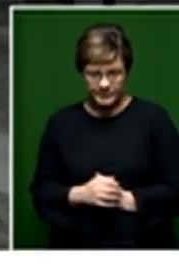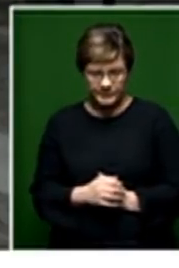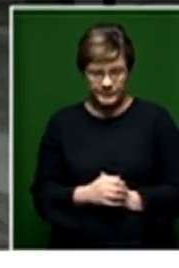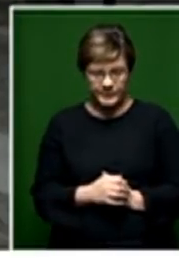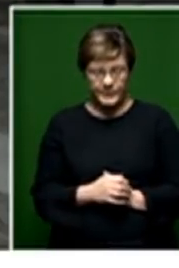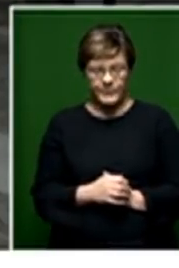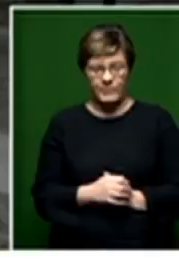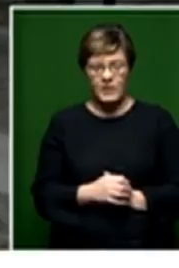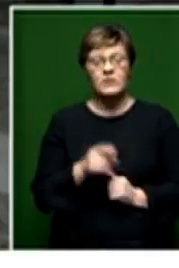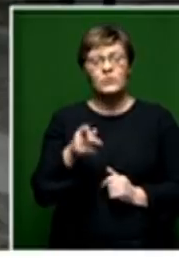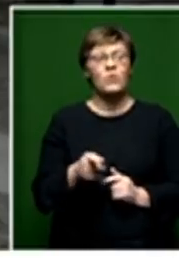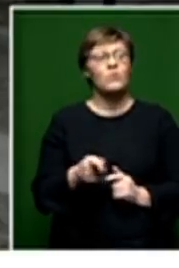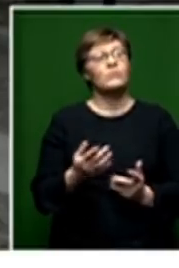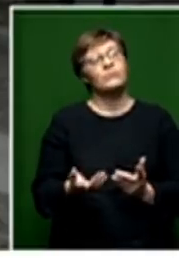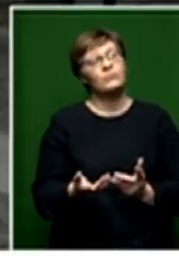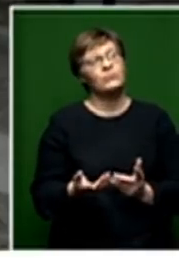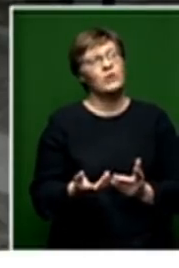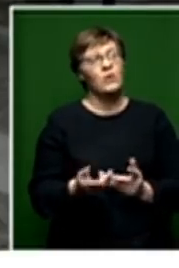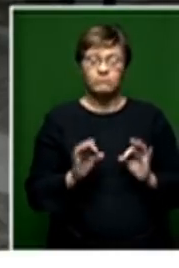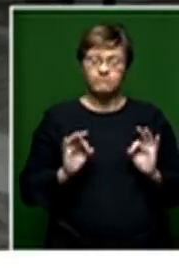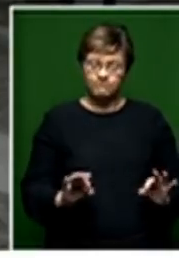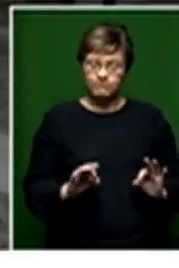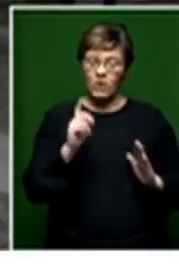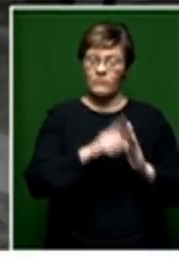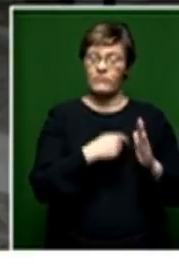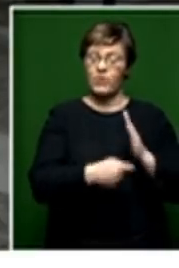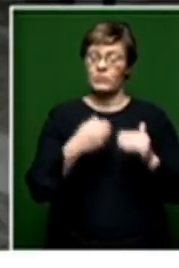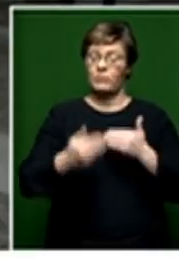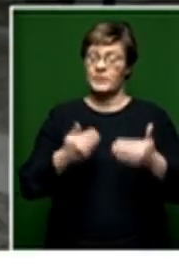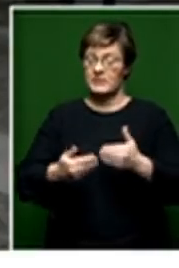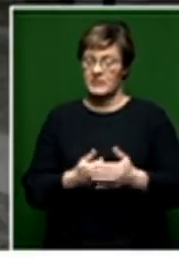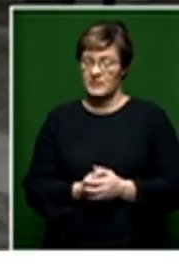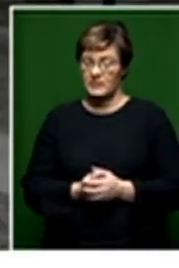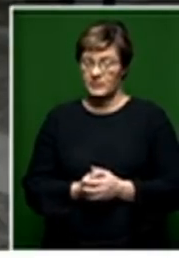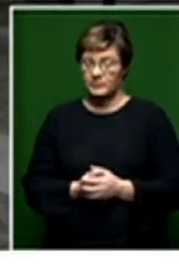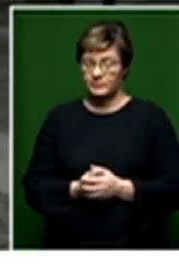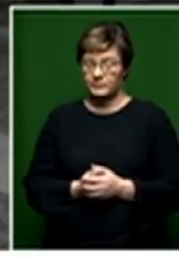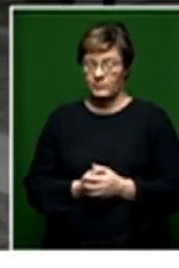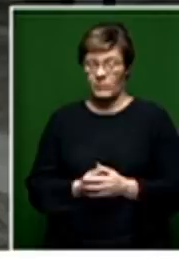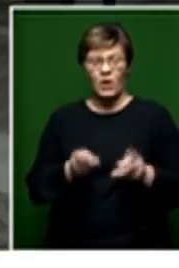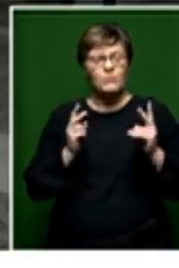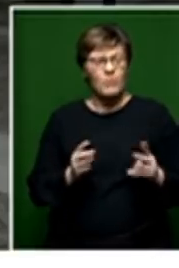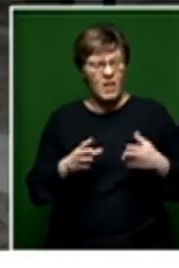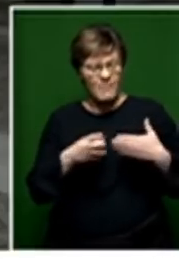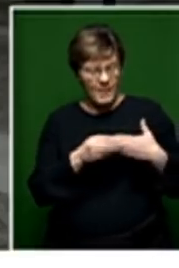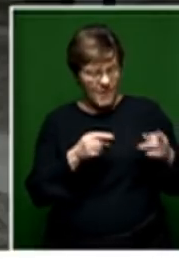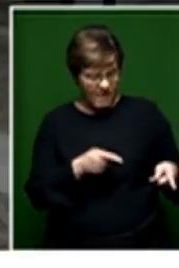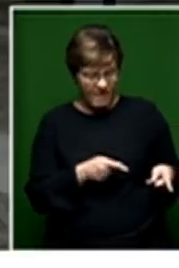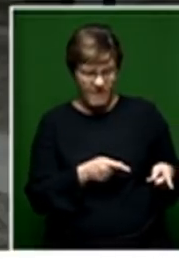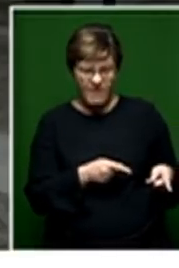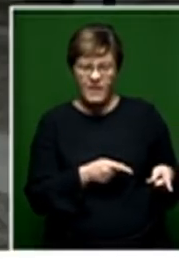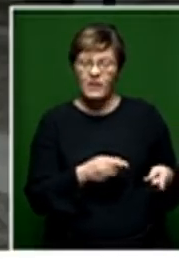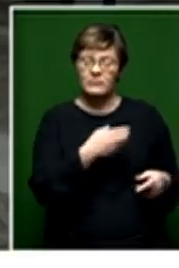one, Abra, with regard to the actual voting process, because usually members would have seats that